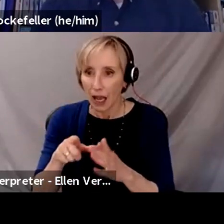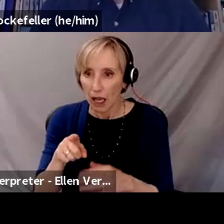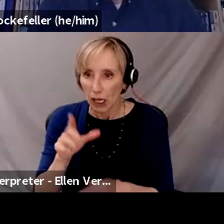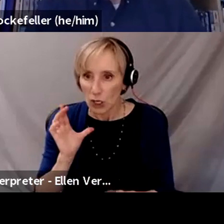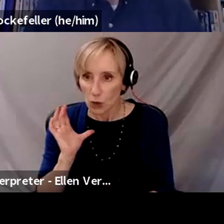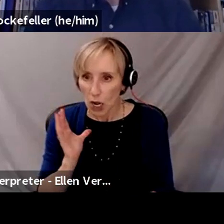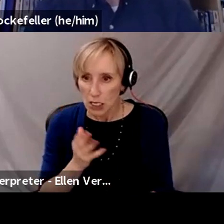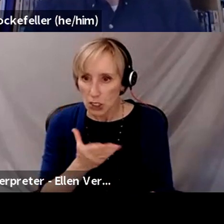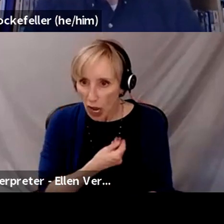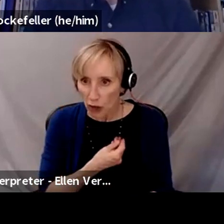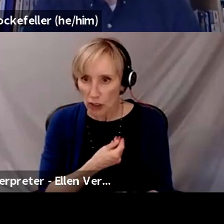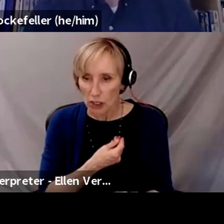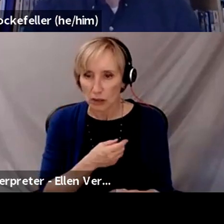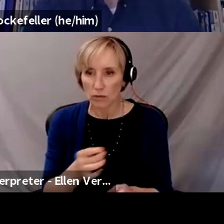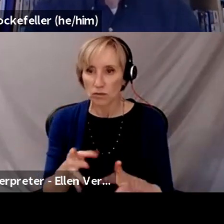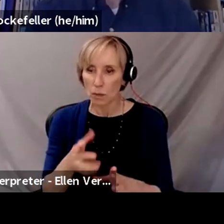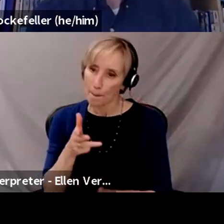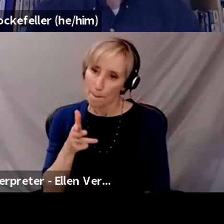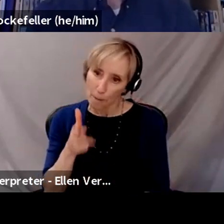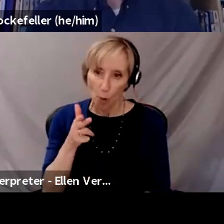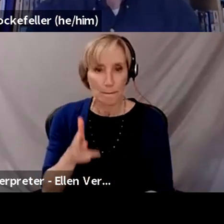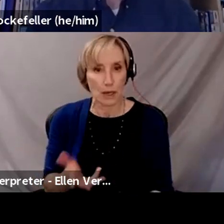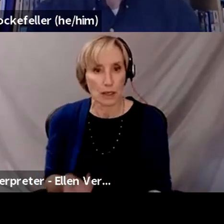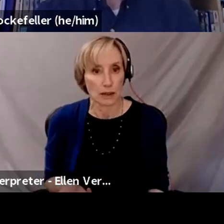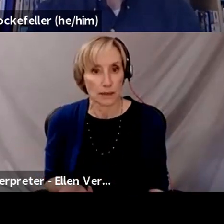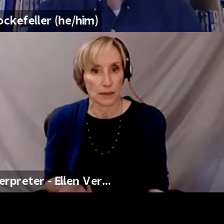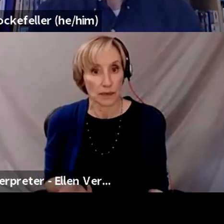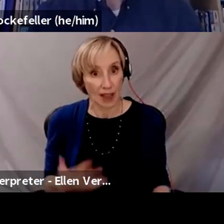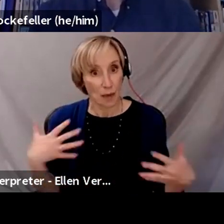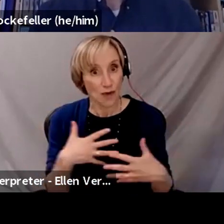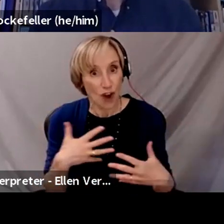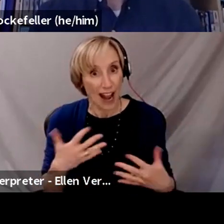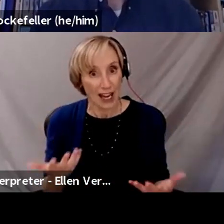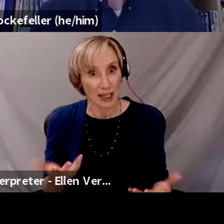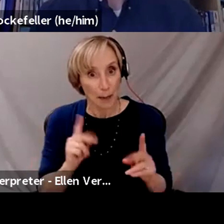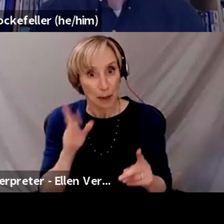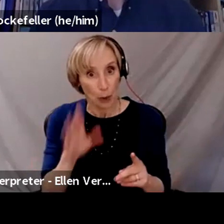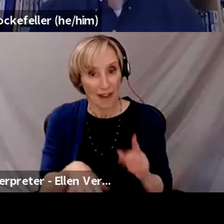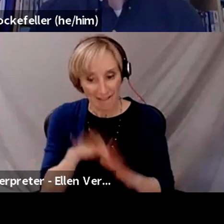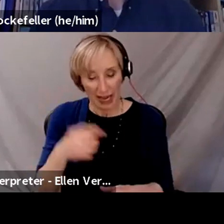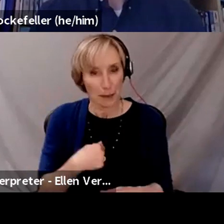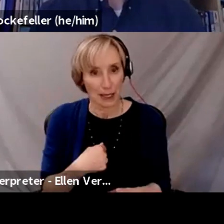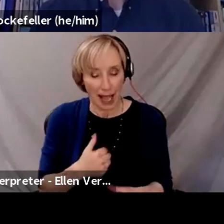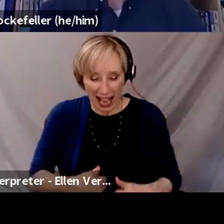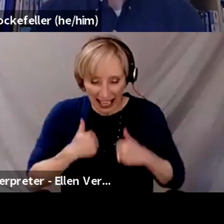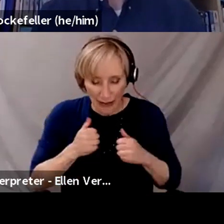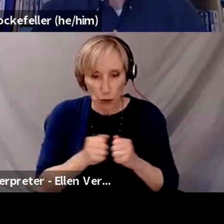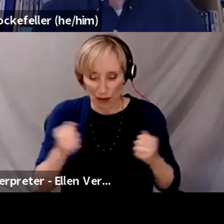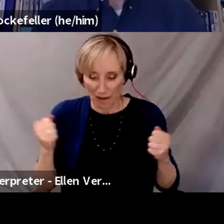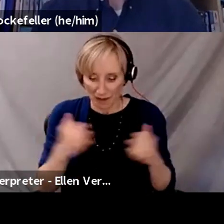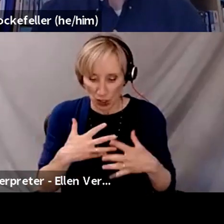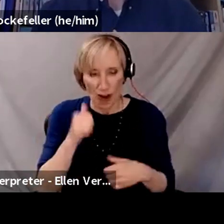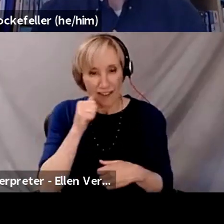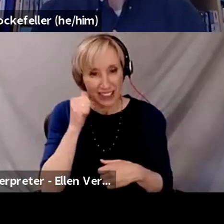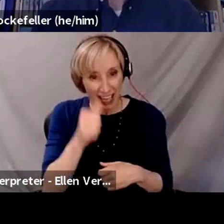transgender. And the fear that someone who it seems loves